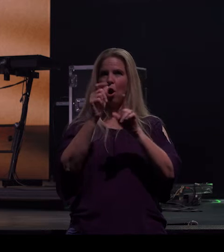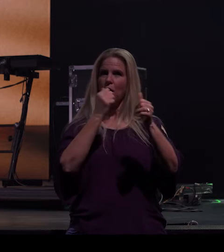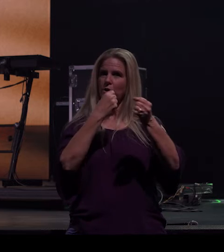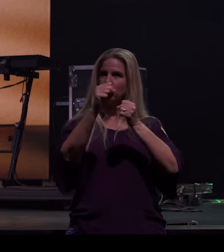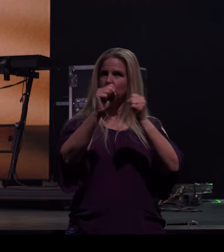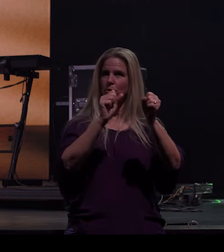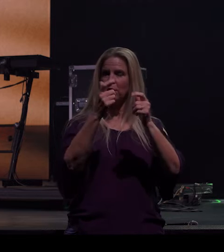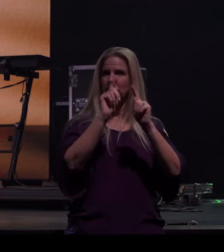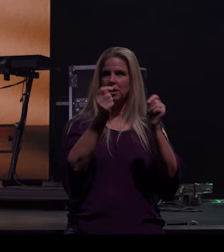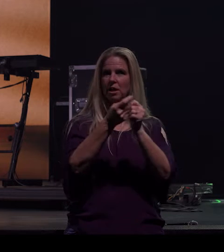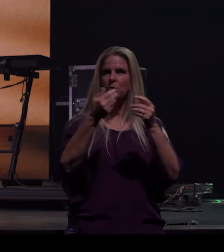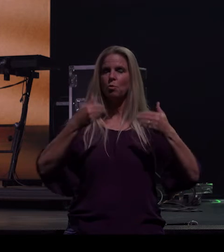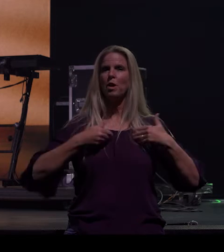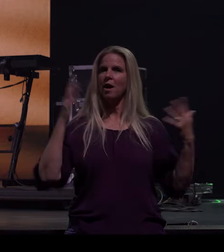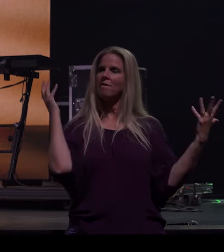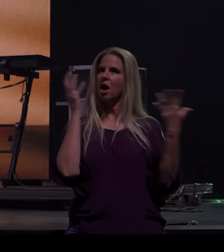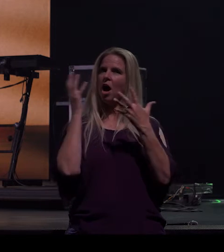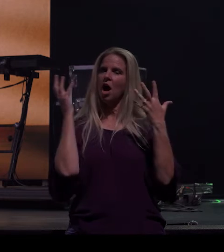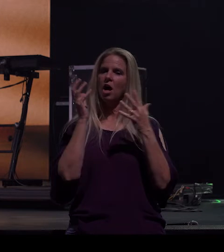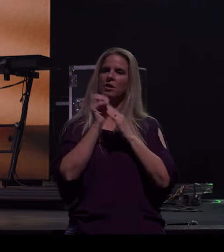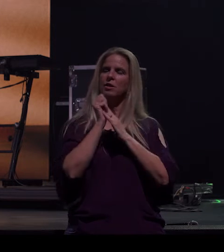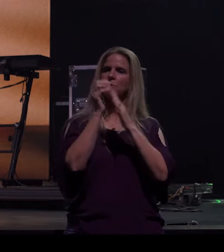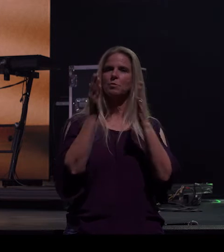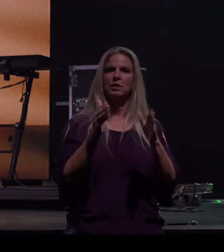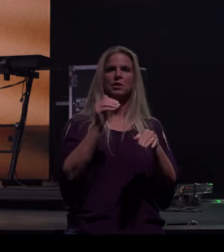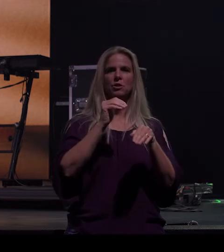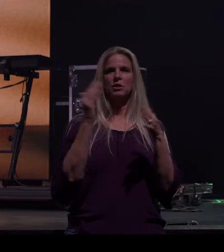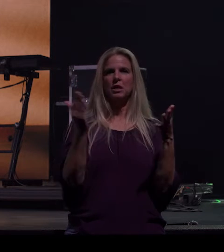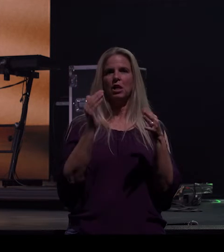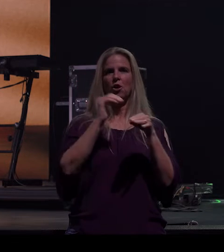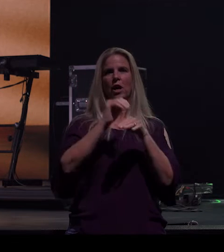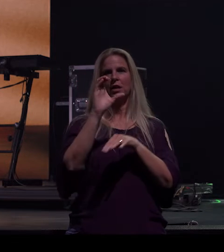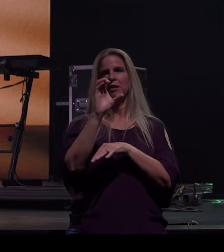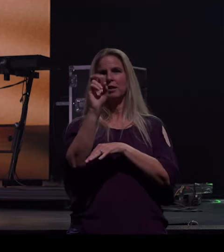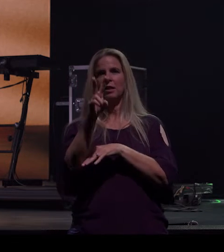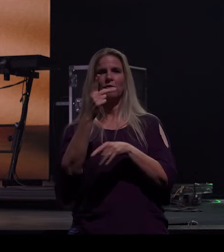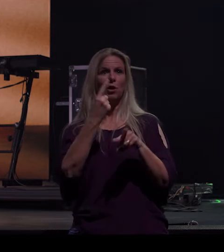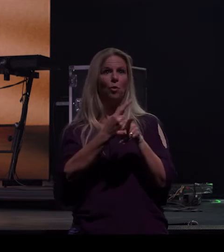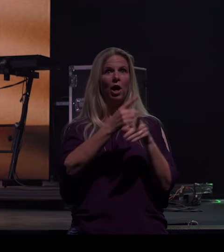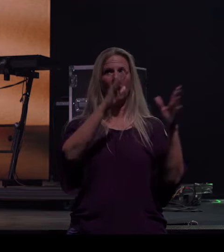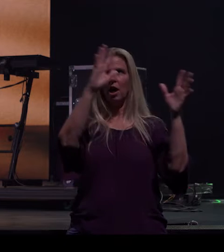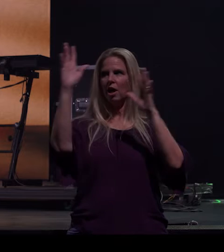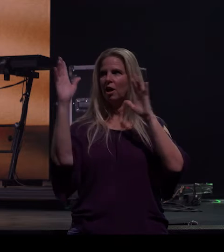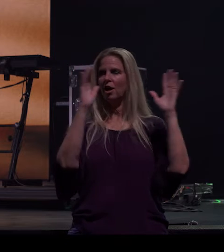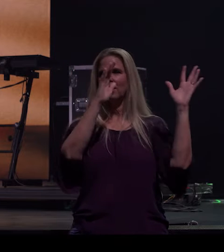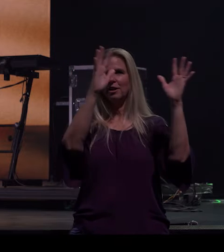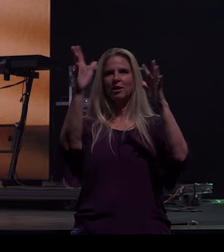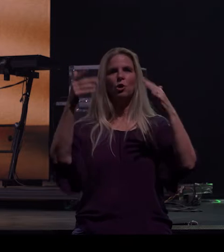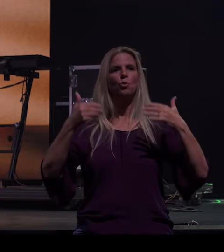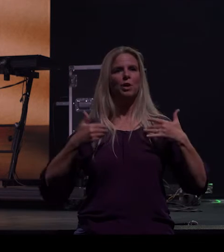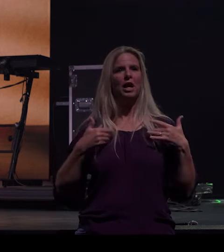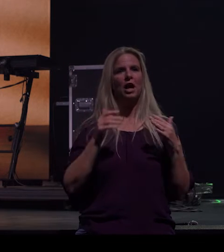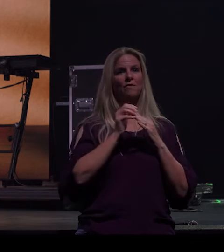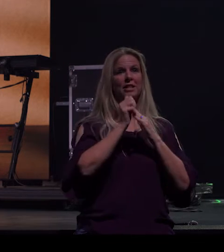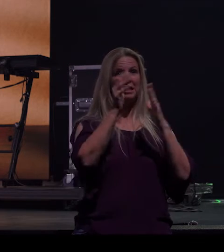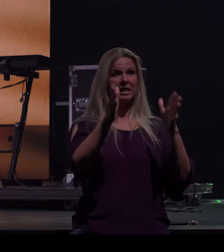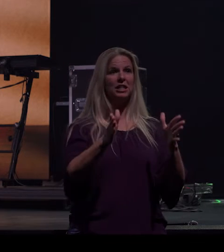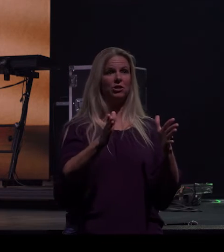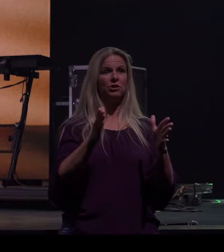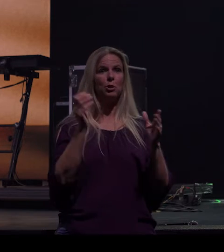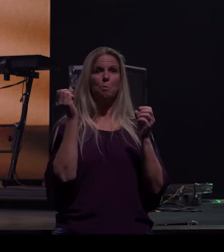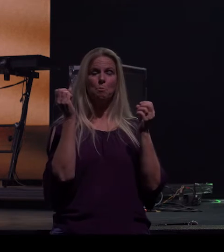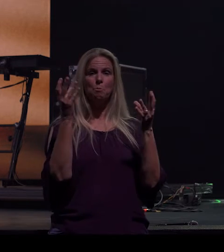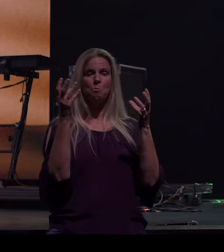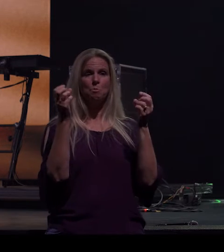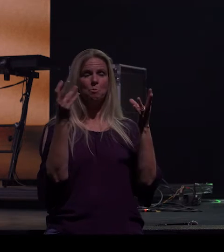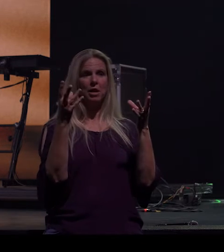at CCV? Yeah. I mean, I've got this amazing executive team. We have all these leaders all around here. But you know who the